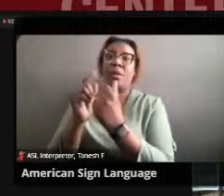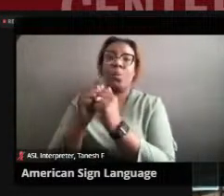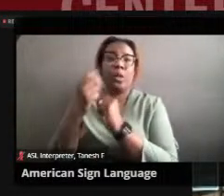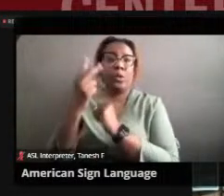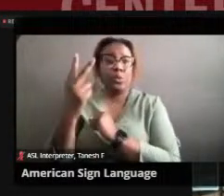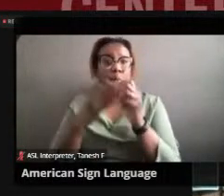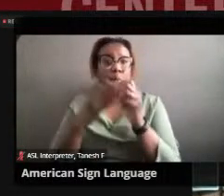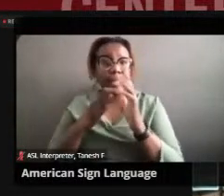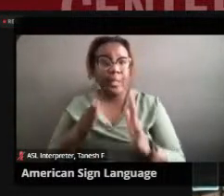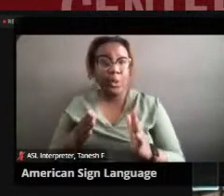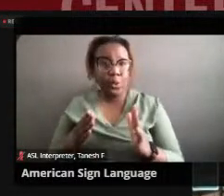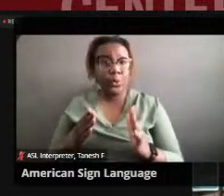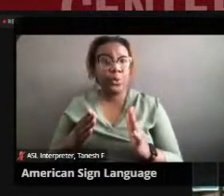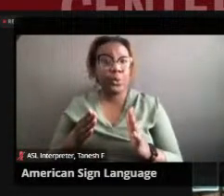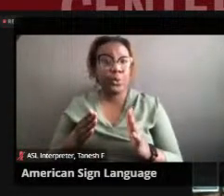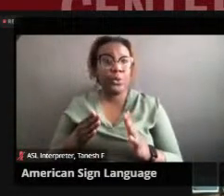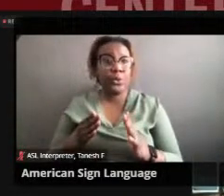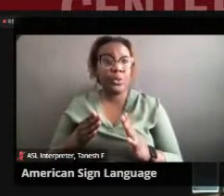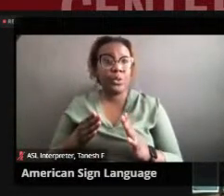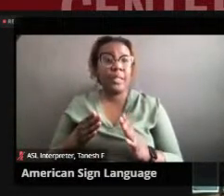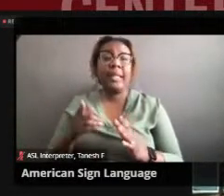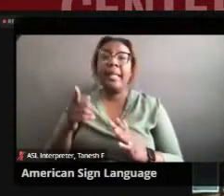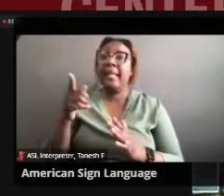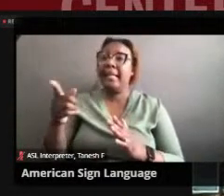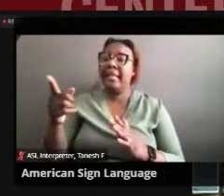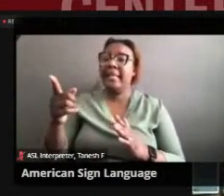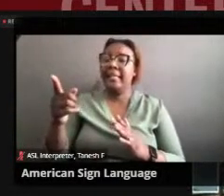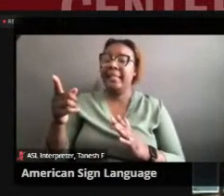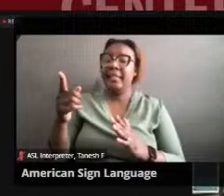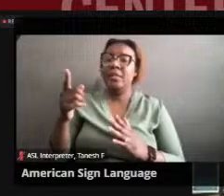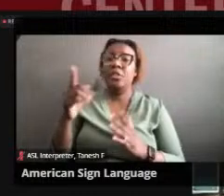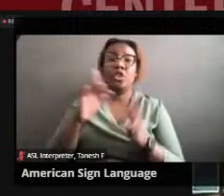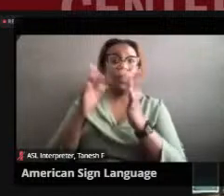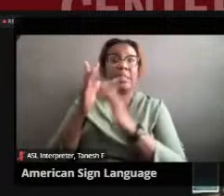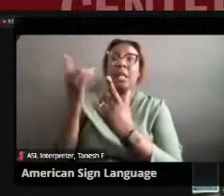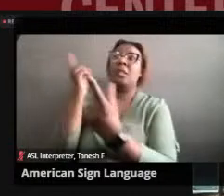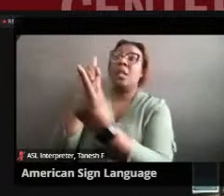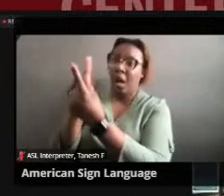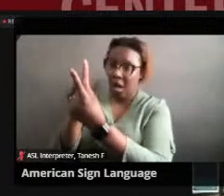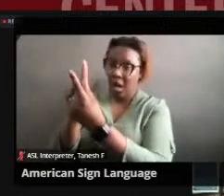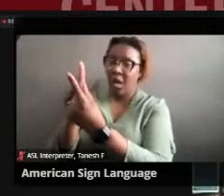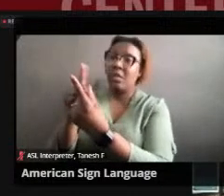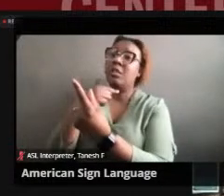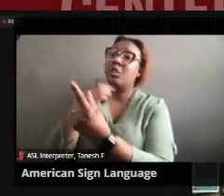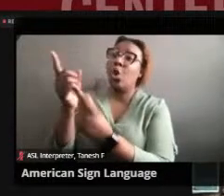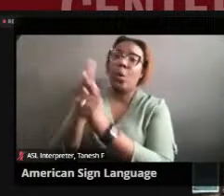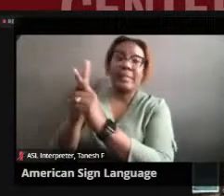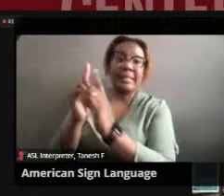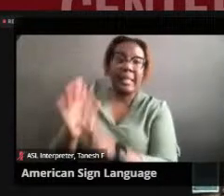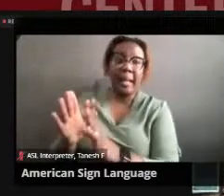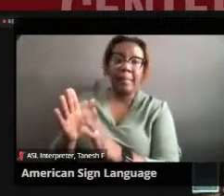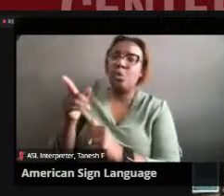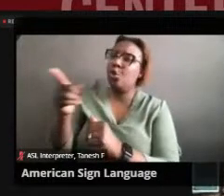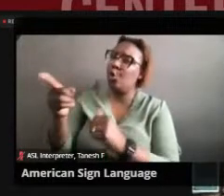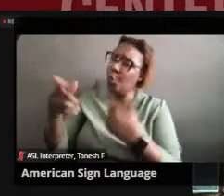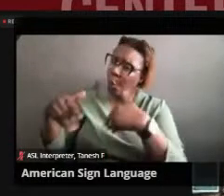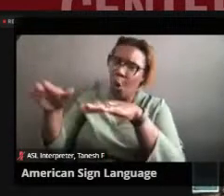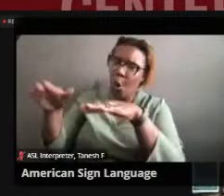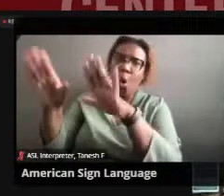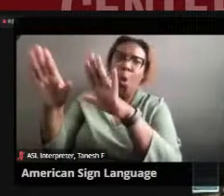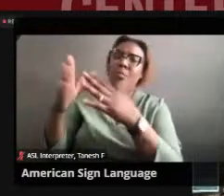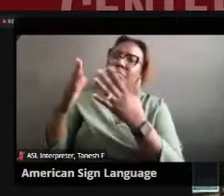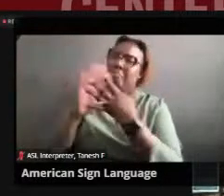Emmaus, he appeared to the disciples and said, "Peace be with you." The peace of